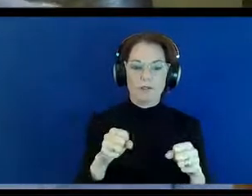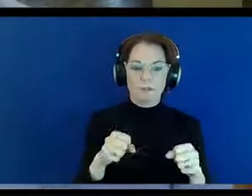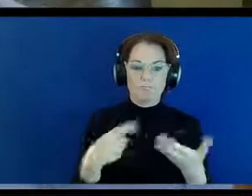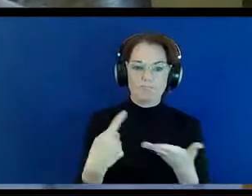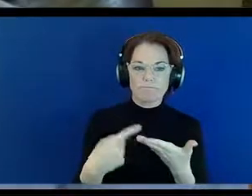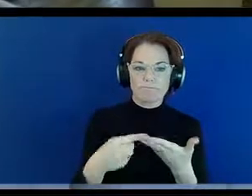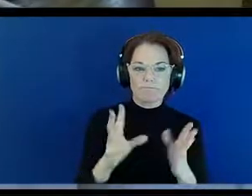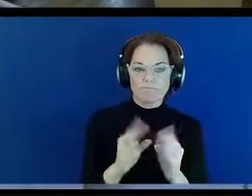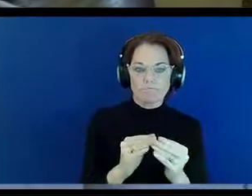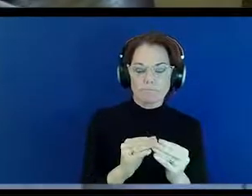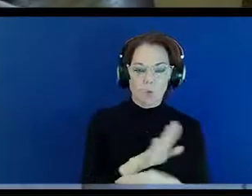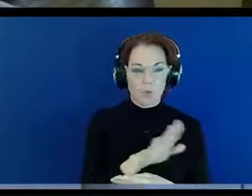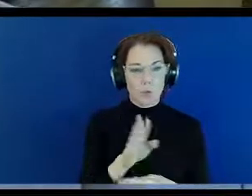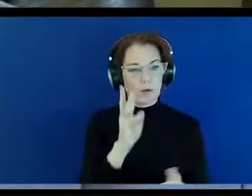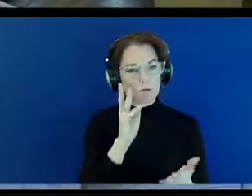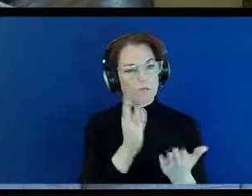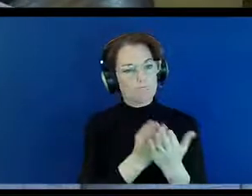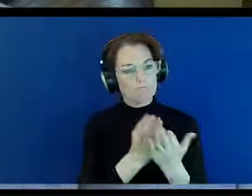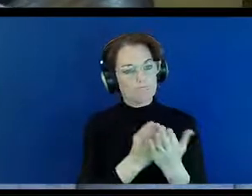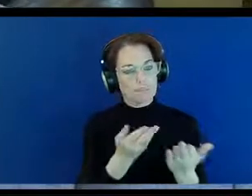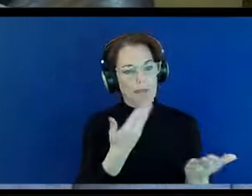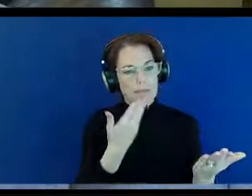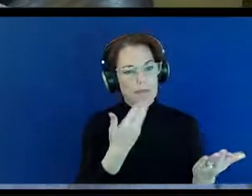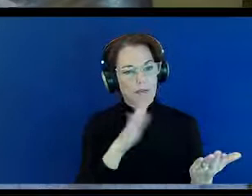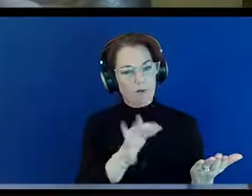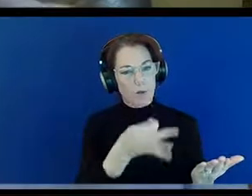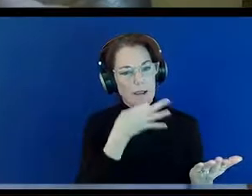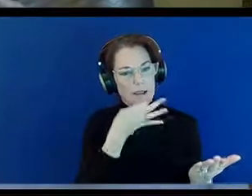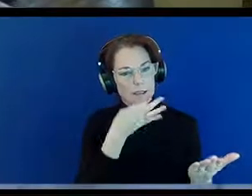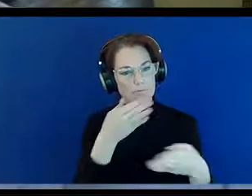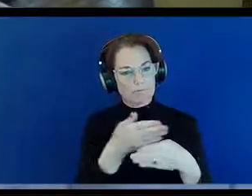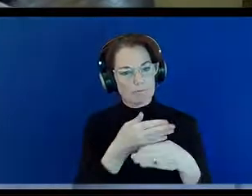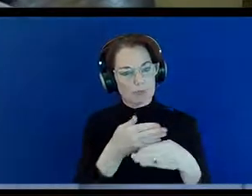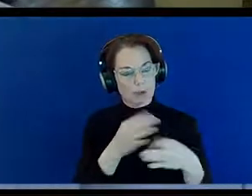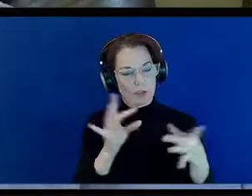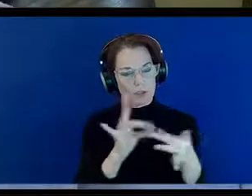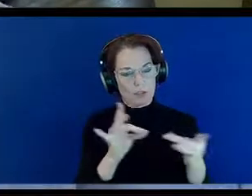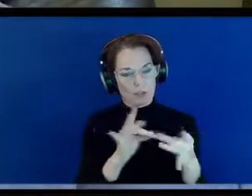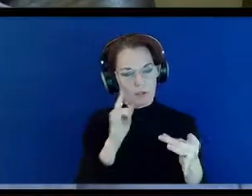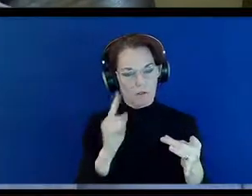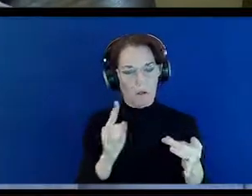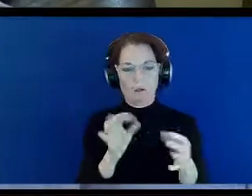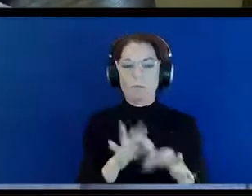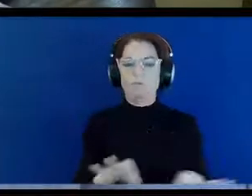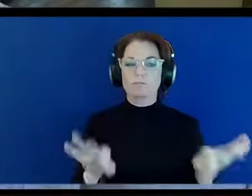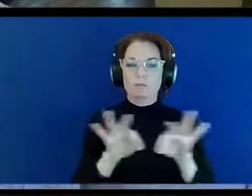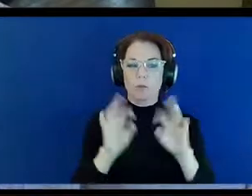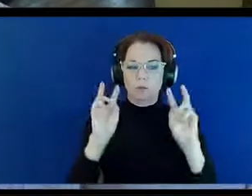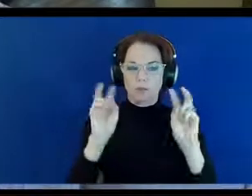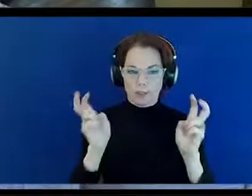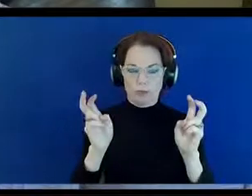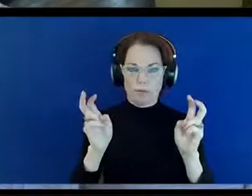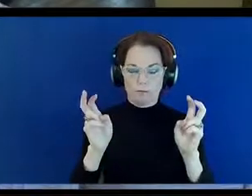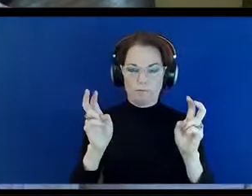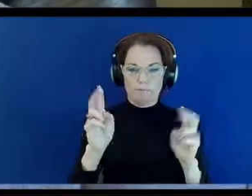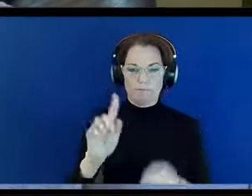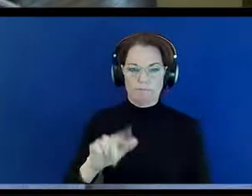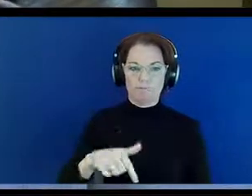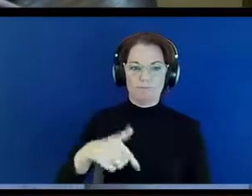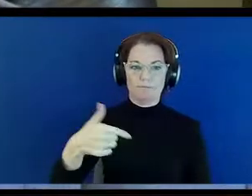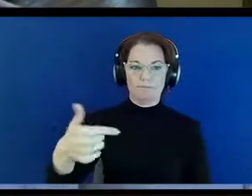the panelists for bringing your expertise to bear against a very important issue. Ms. Cleveland